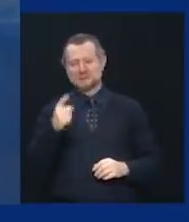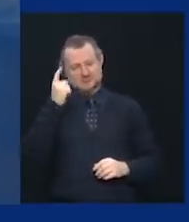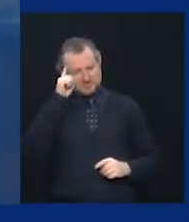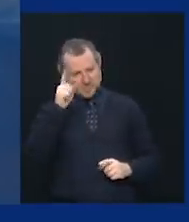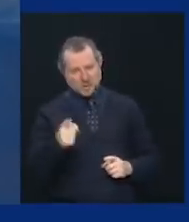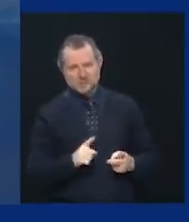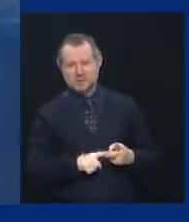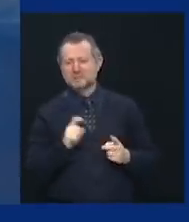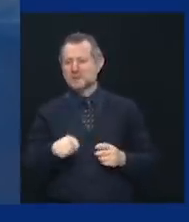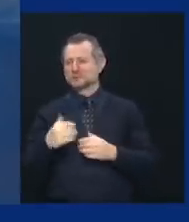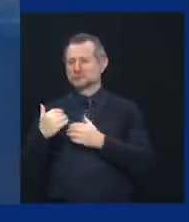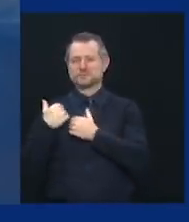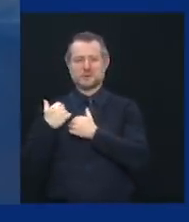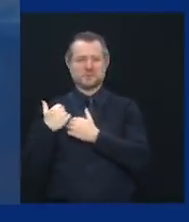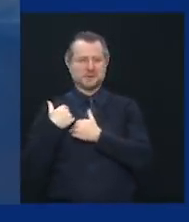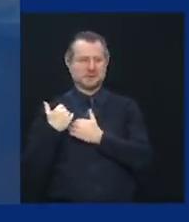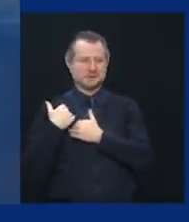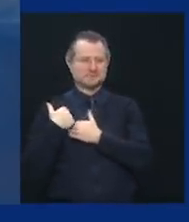Those numbers go up.